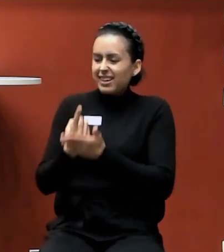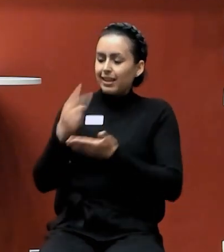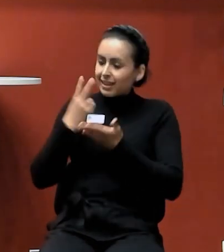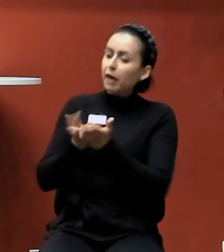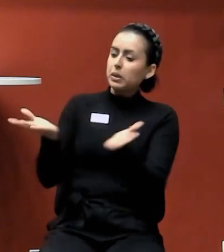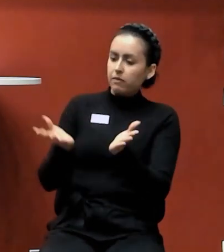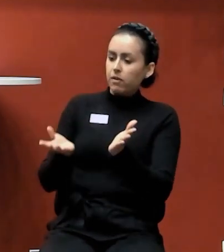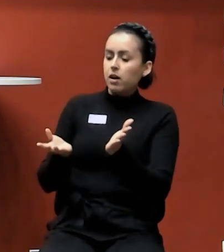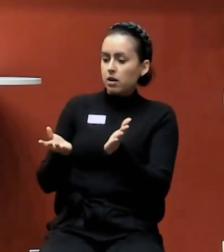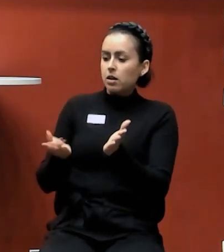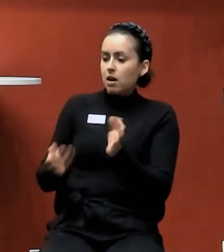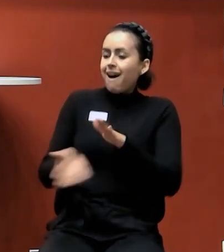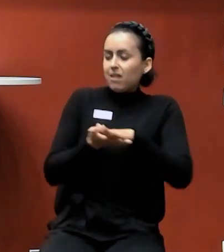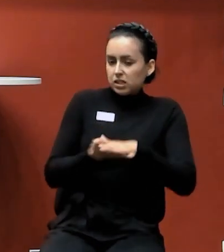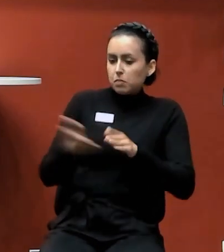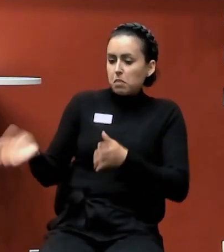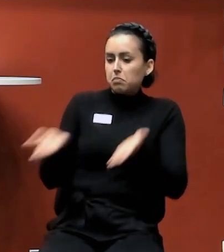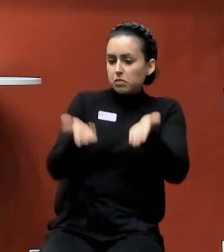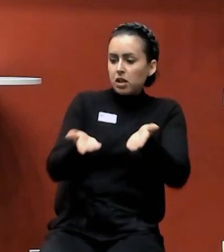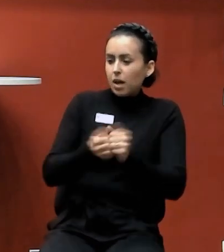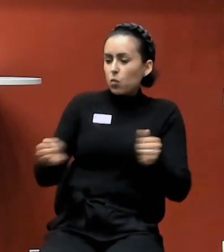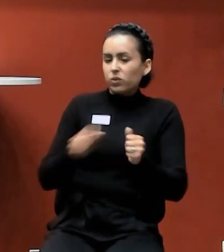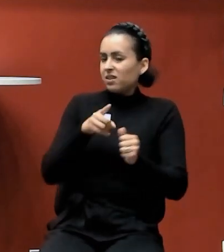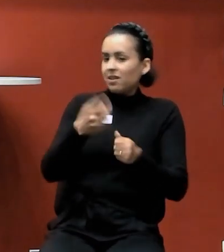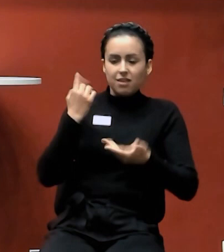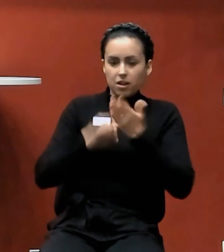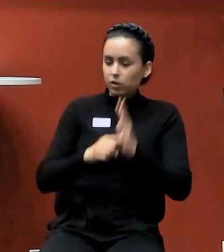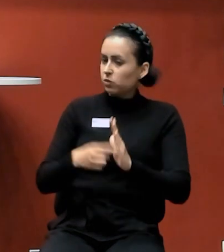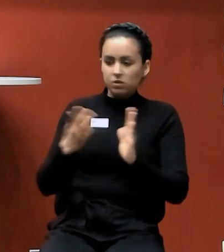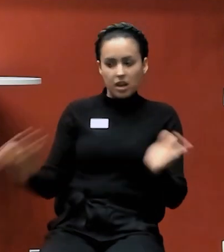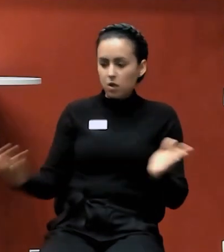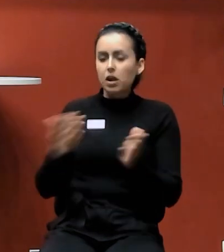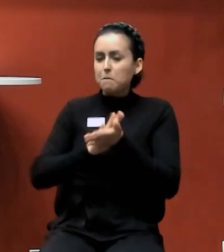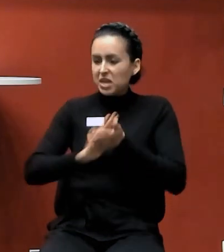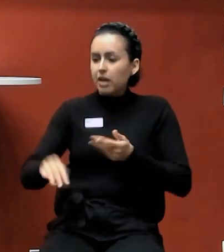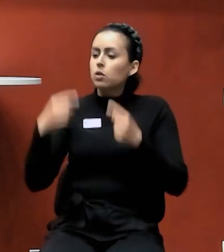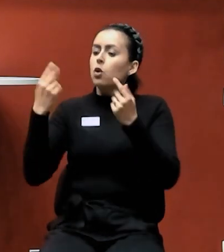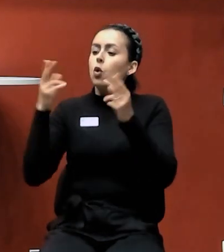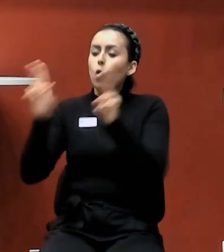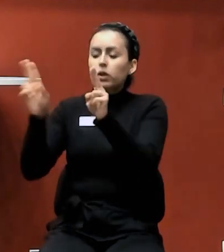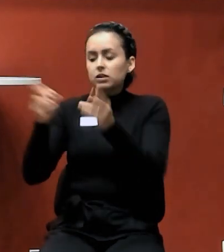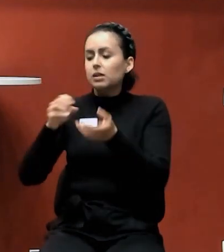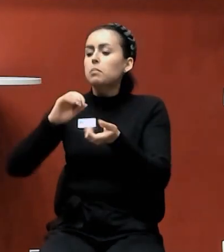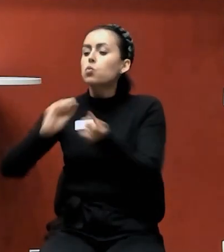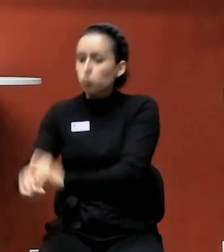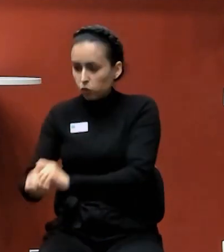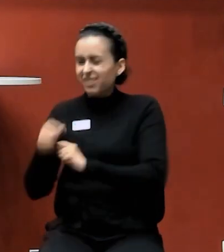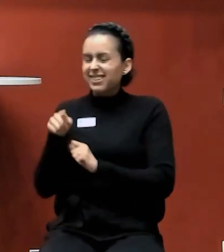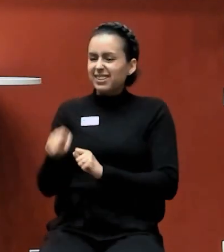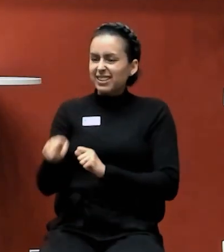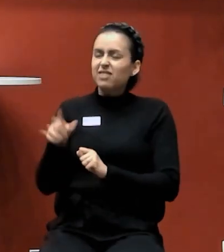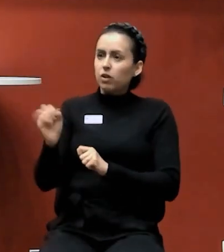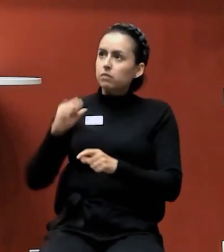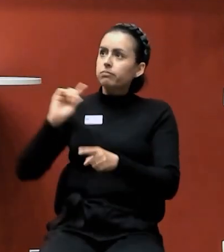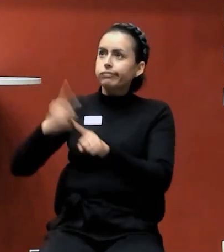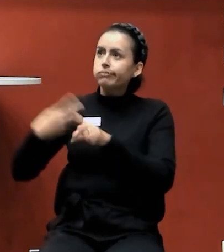but which is not meant to make changes that would help that group of people in a lasting way. I found them